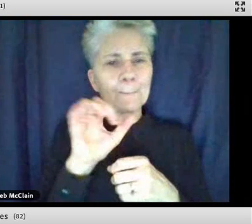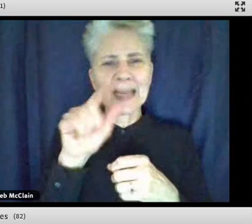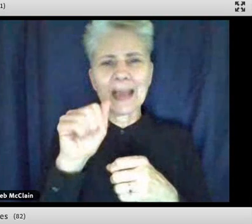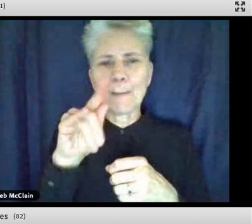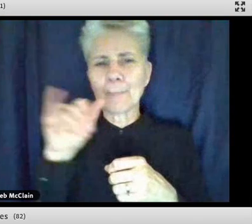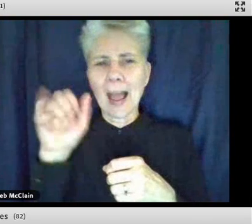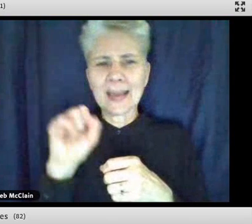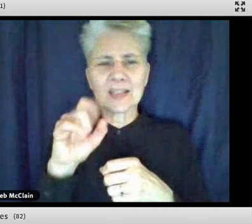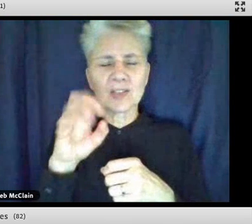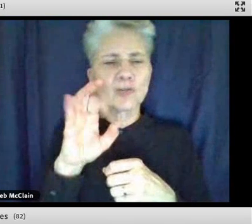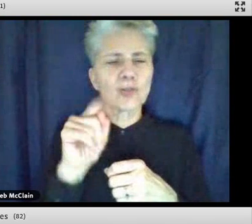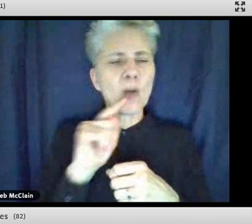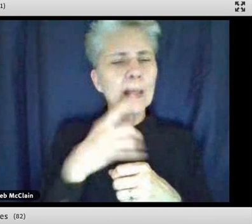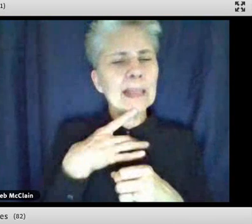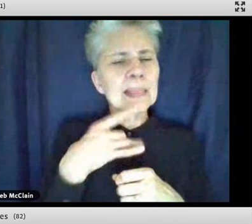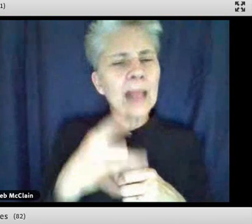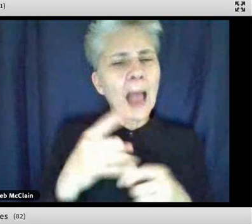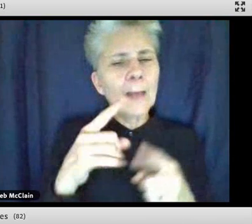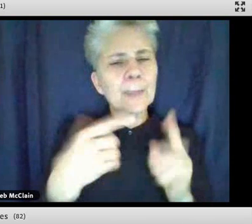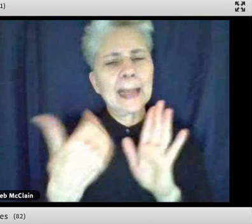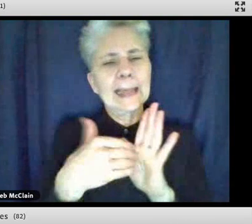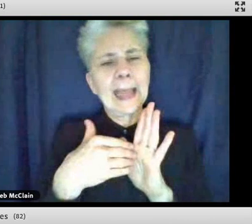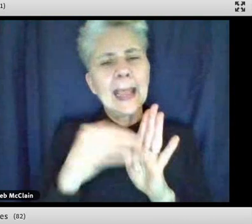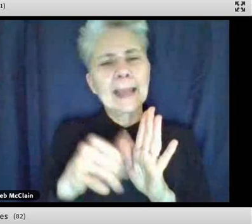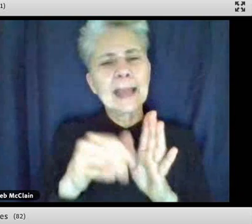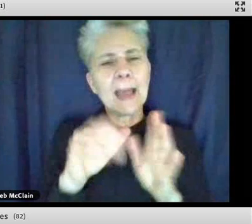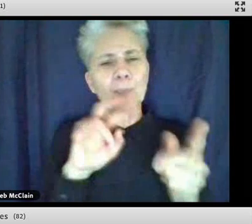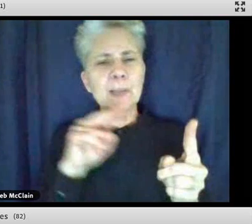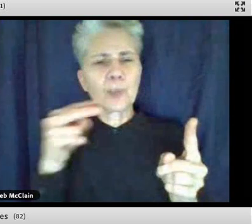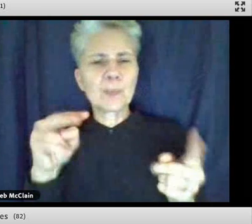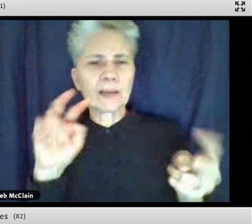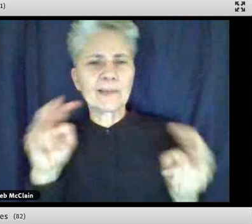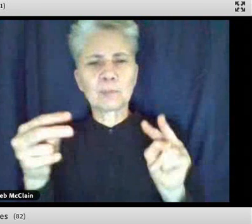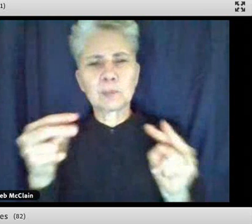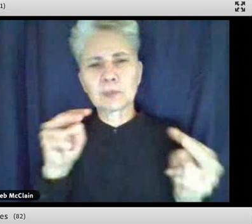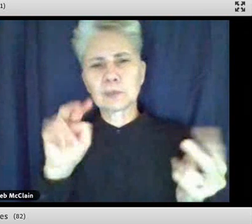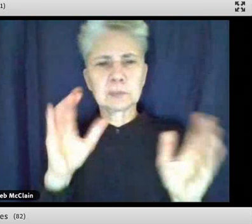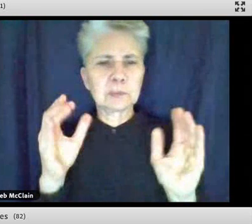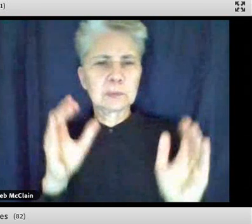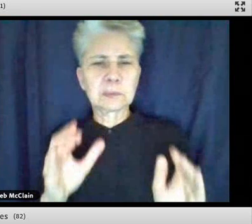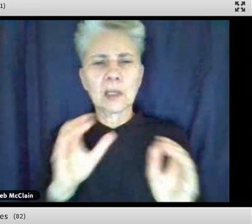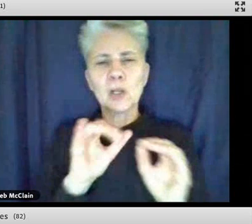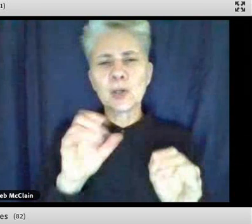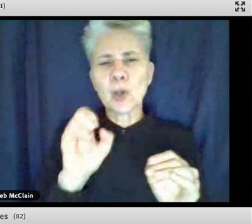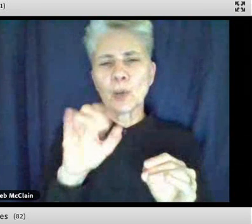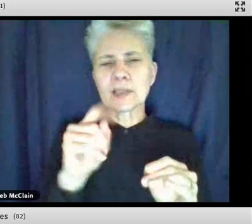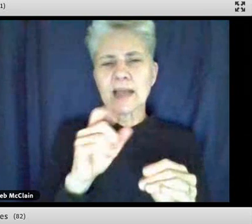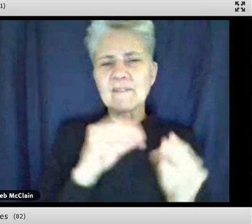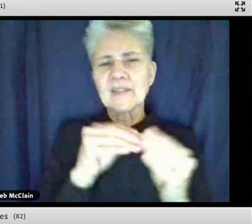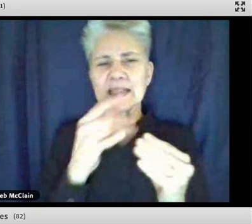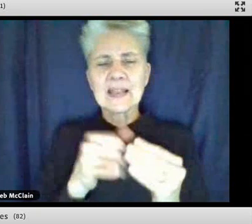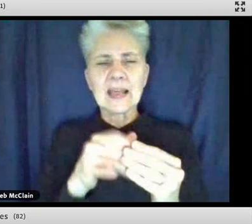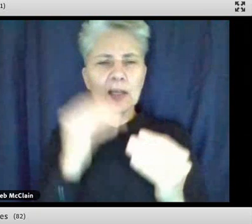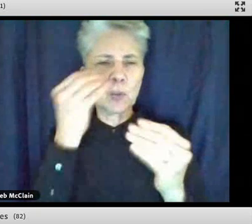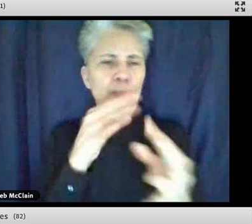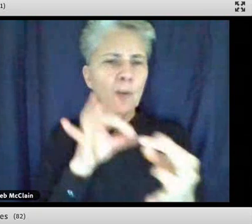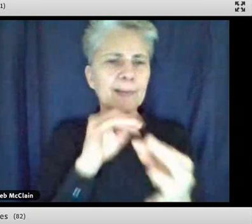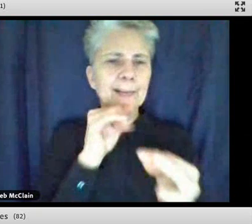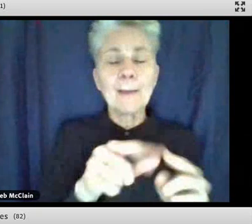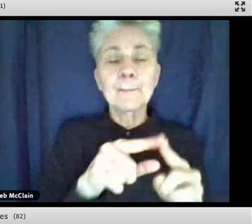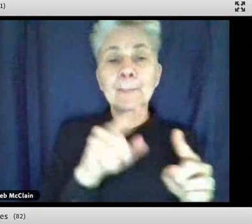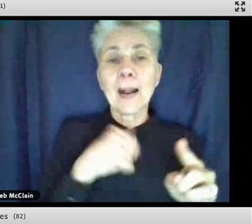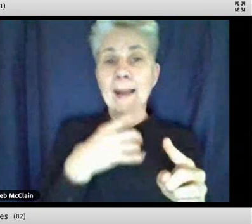that I really like. It's, again, put it in perspective. No site that picks things and news is perfect. But I really liked